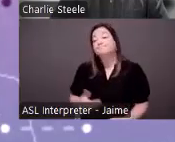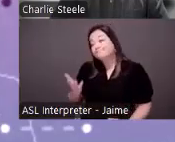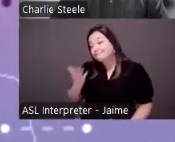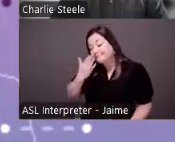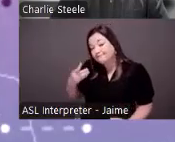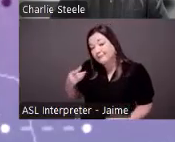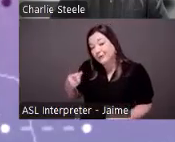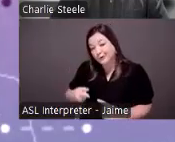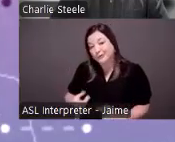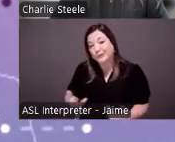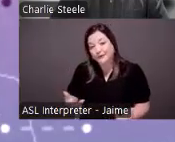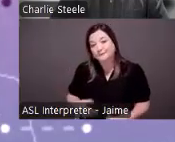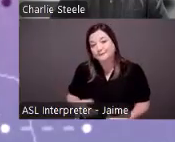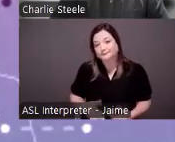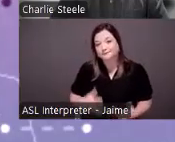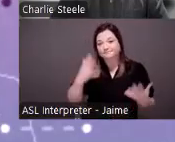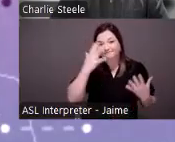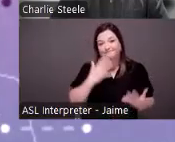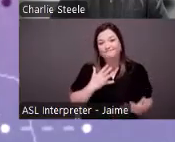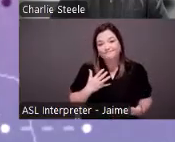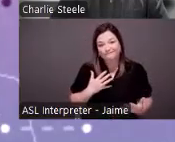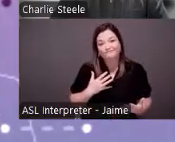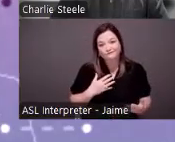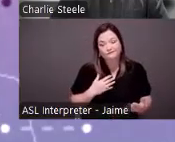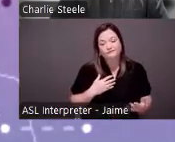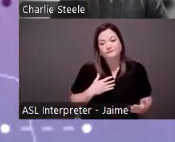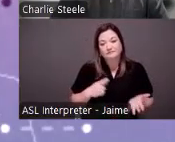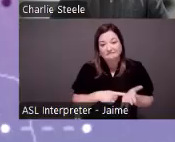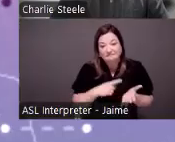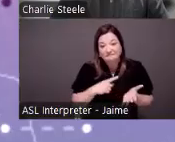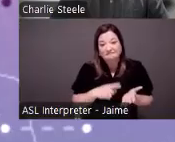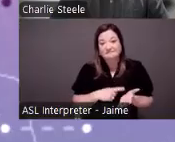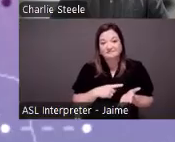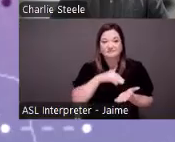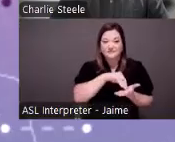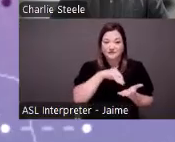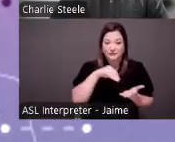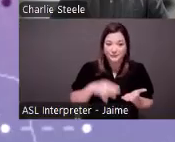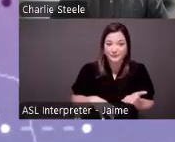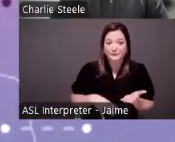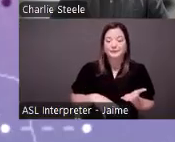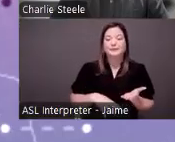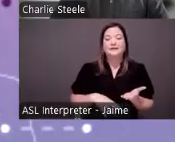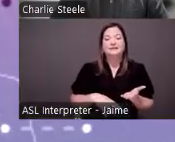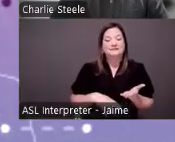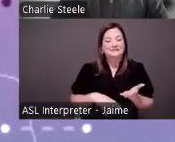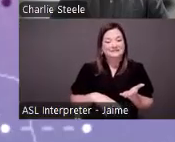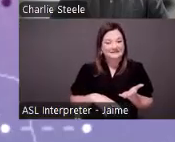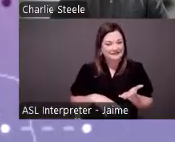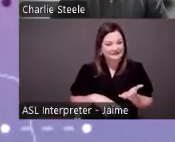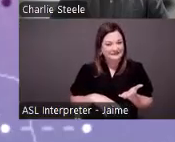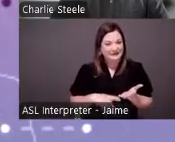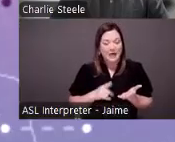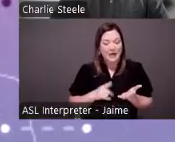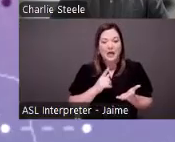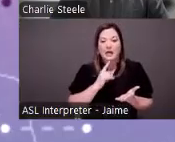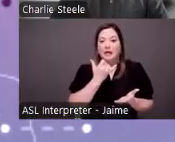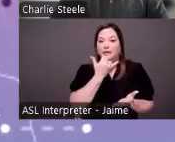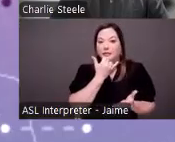and unfortunately, sometimes students they don't say what's right,